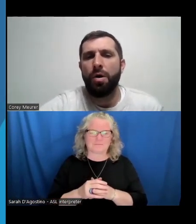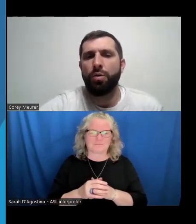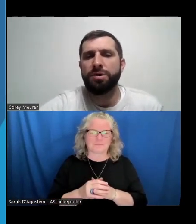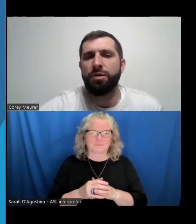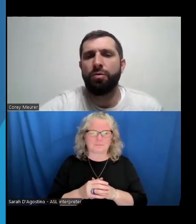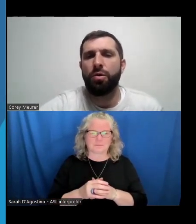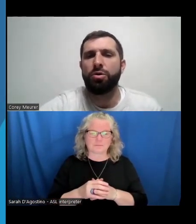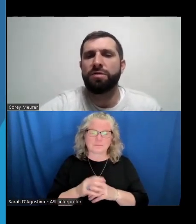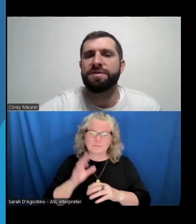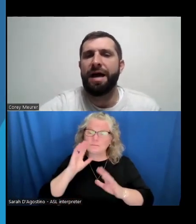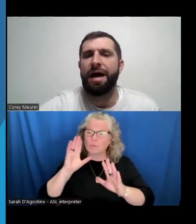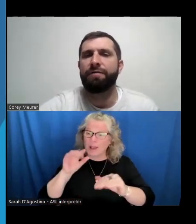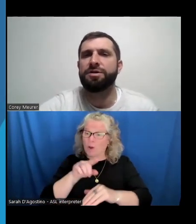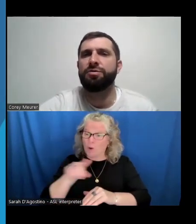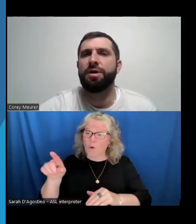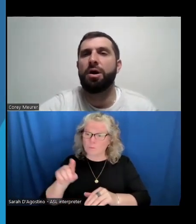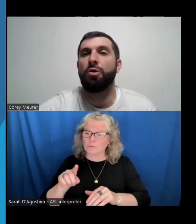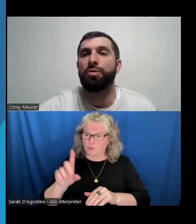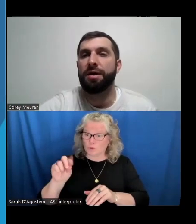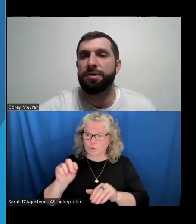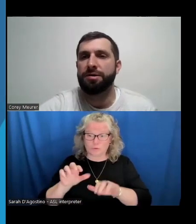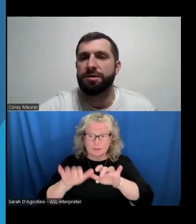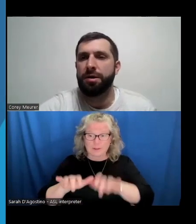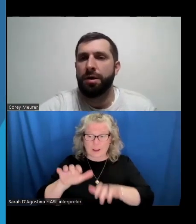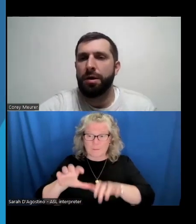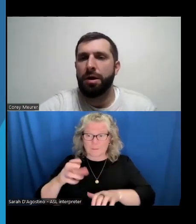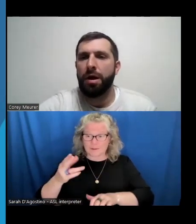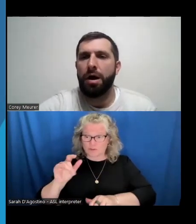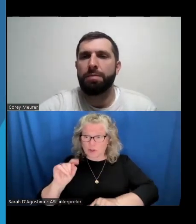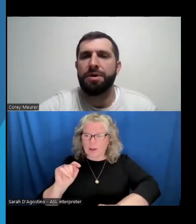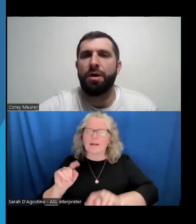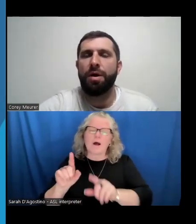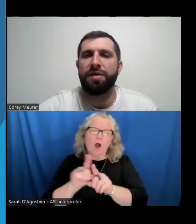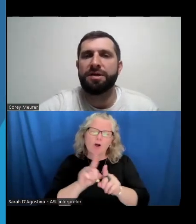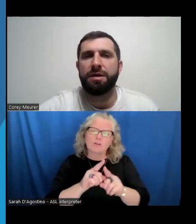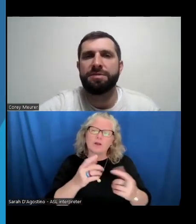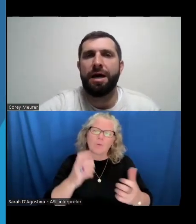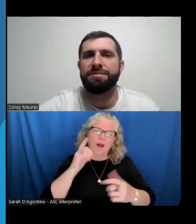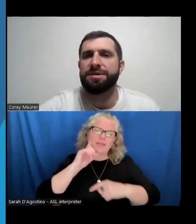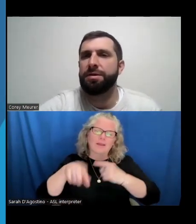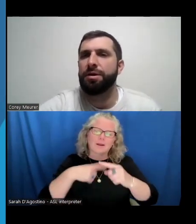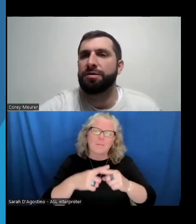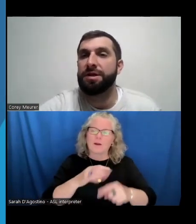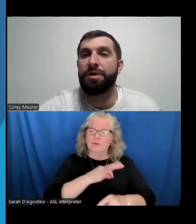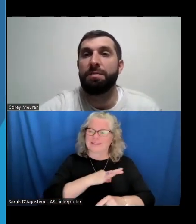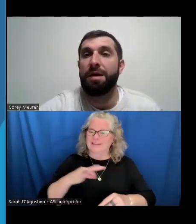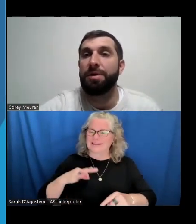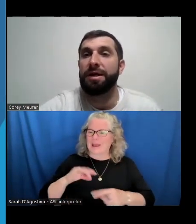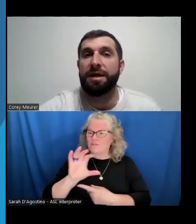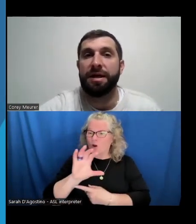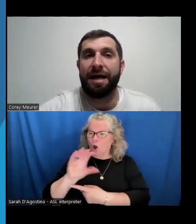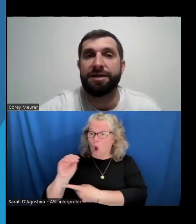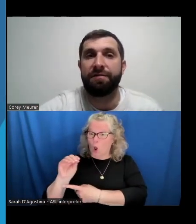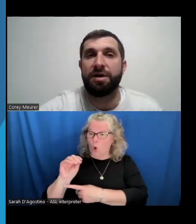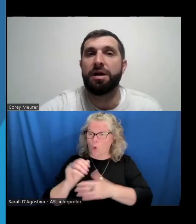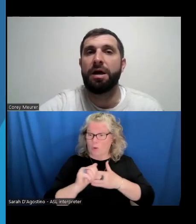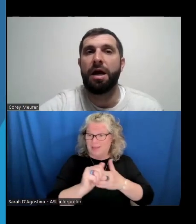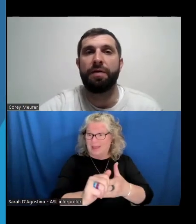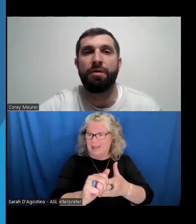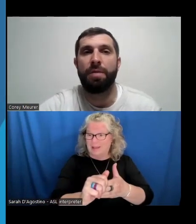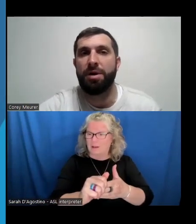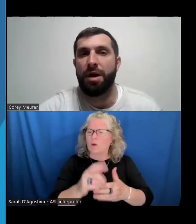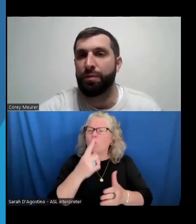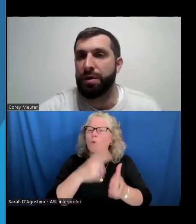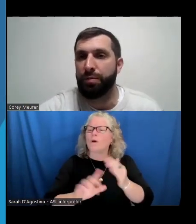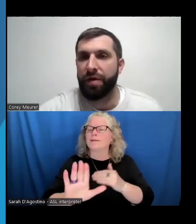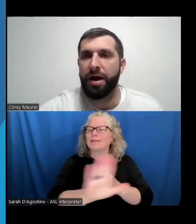about, what's the role of staff or student co-leaders? I think sometimes, somebody may be leading an activity